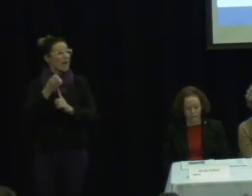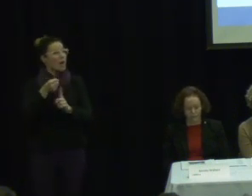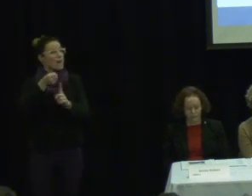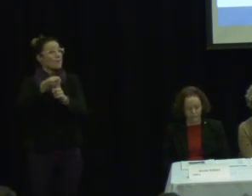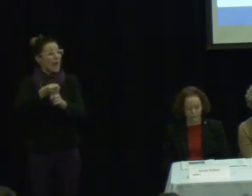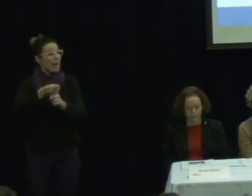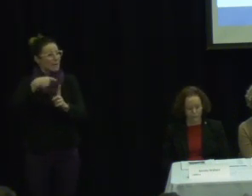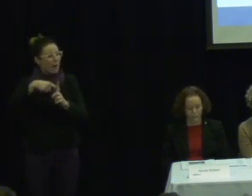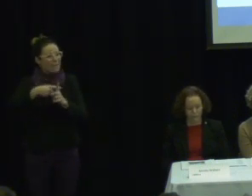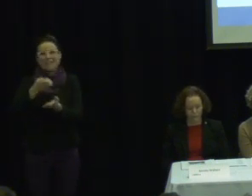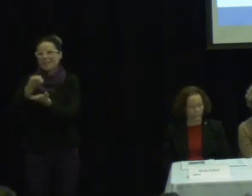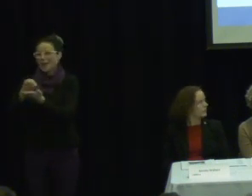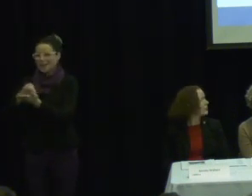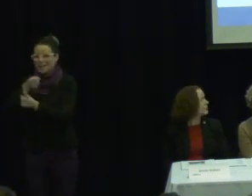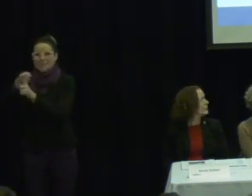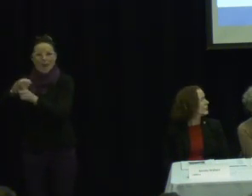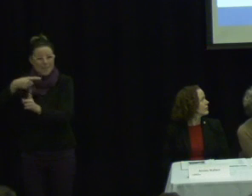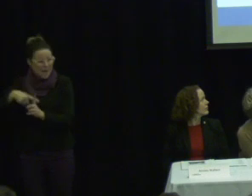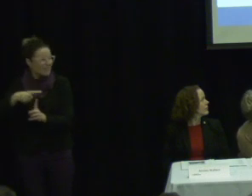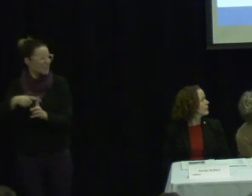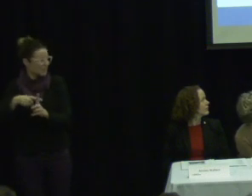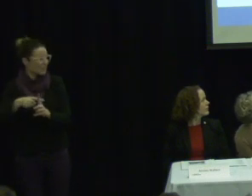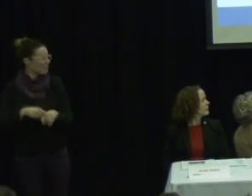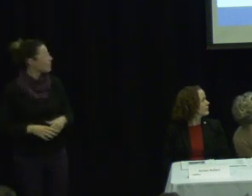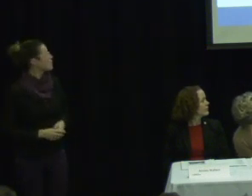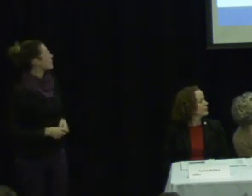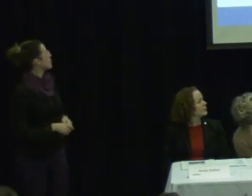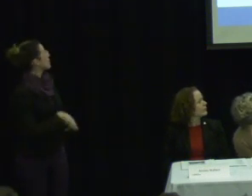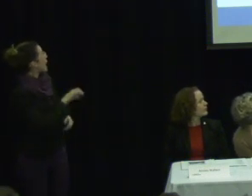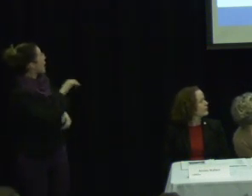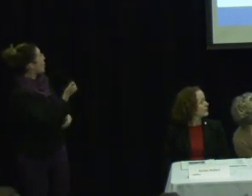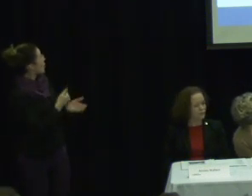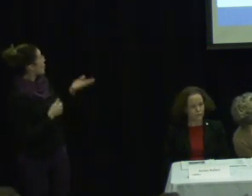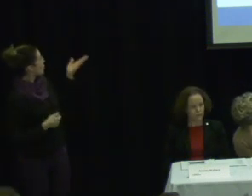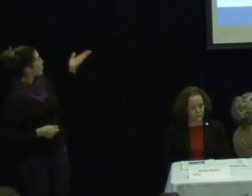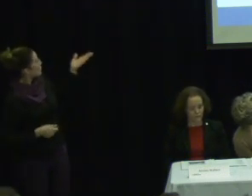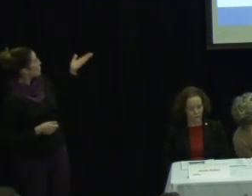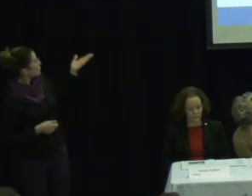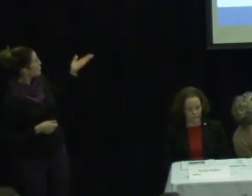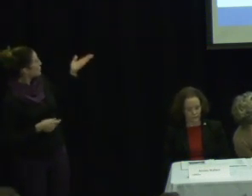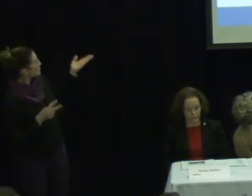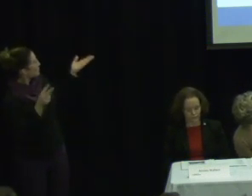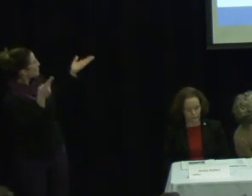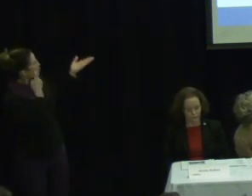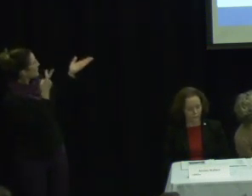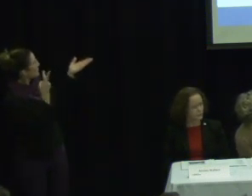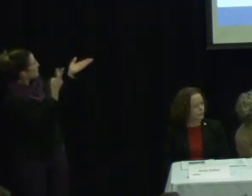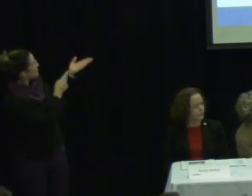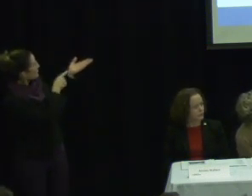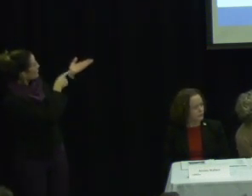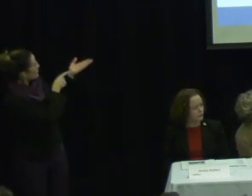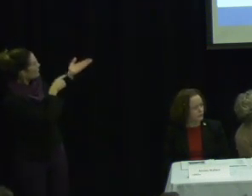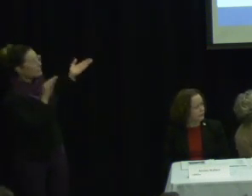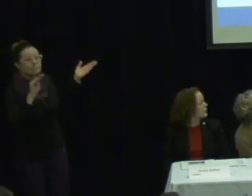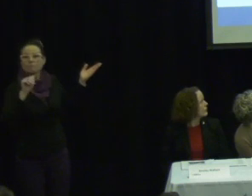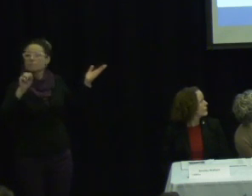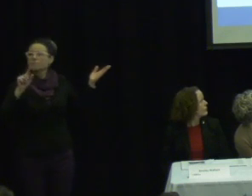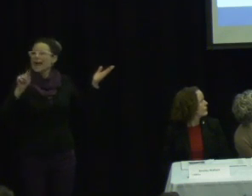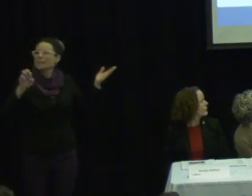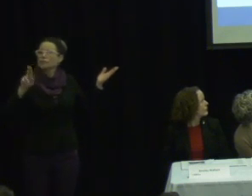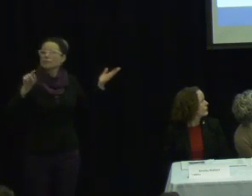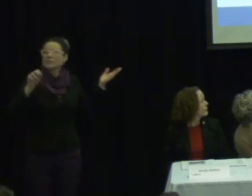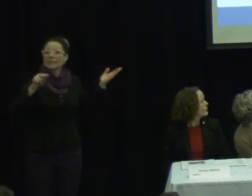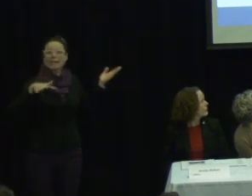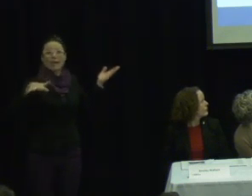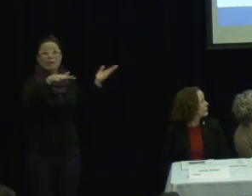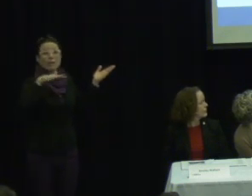view. Let me go back one. So just another view of this is kind of looking up towards Masterton. So this is what